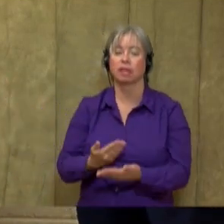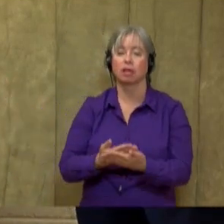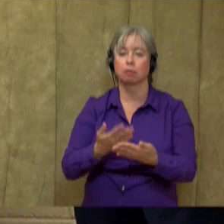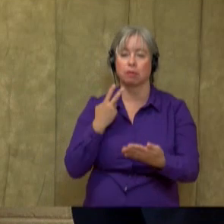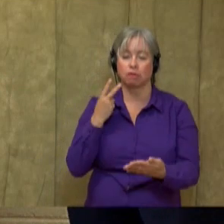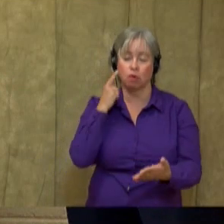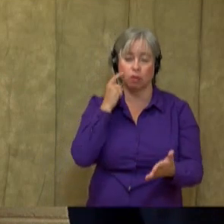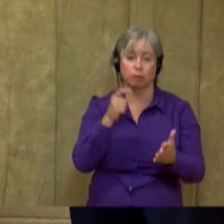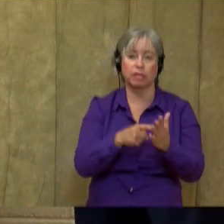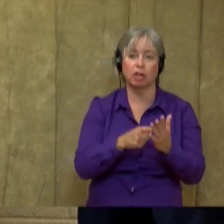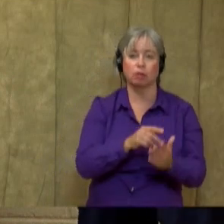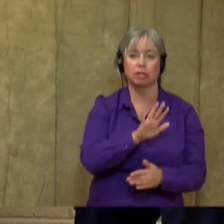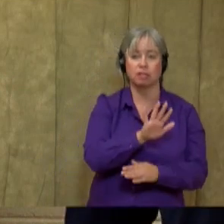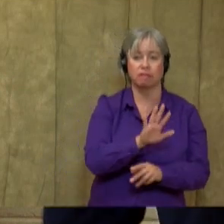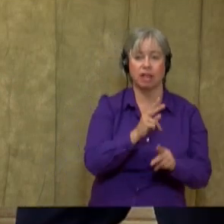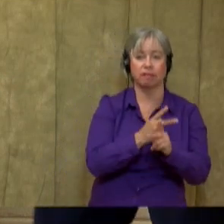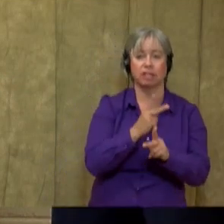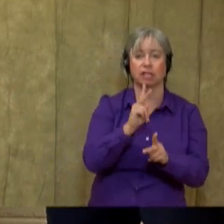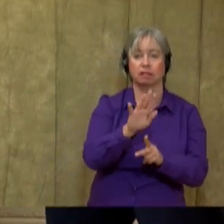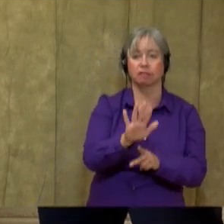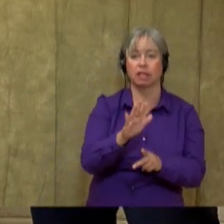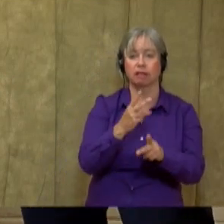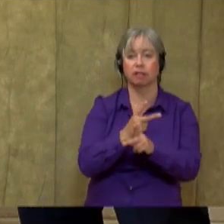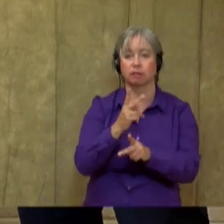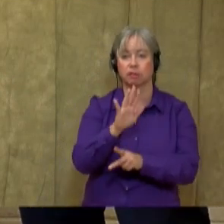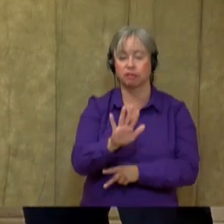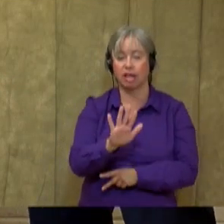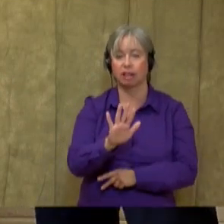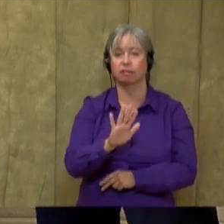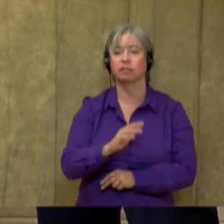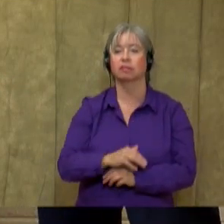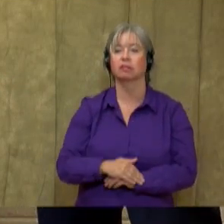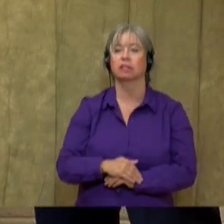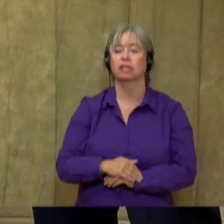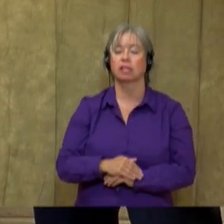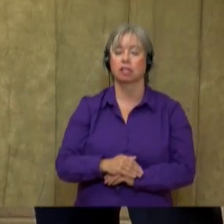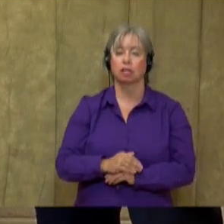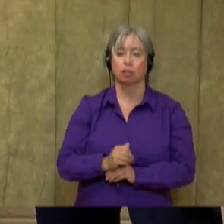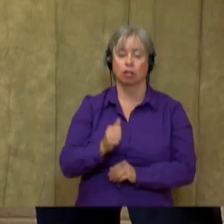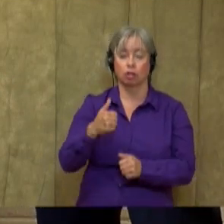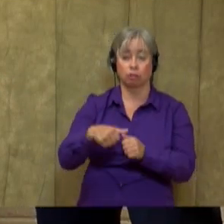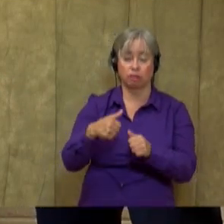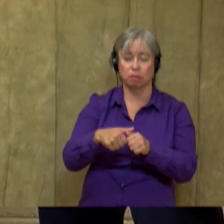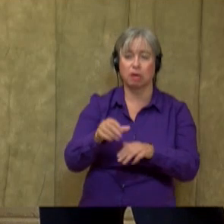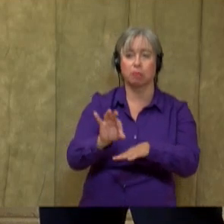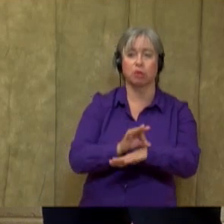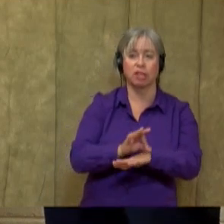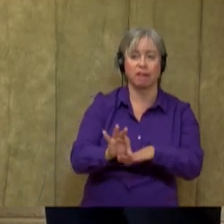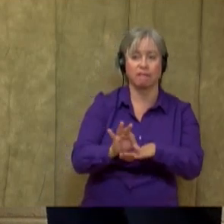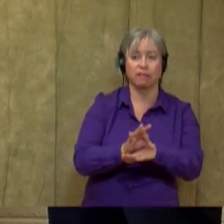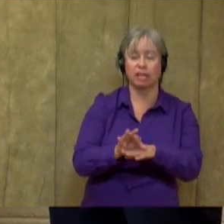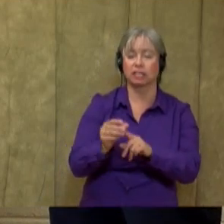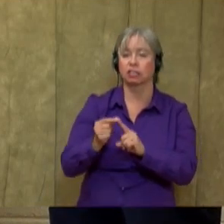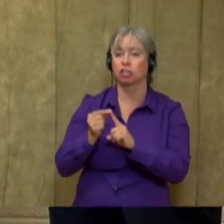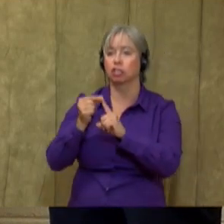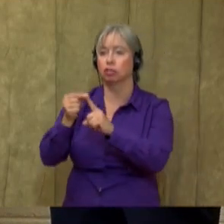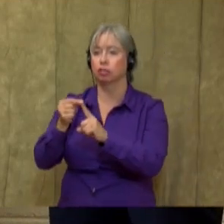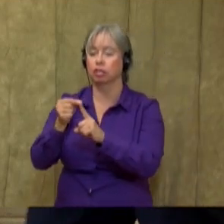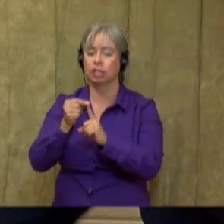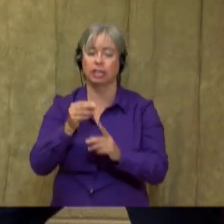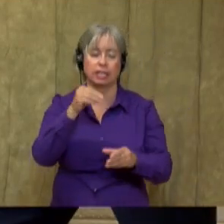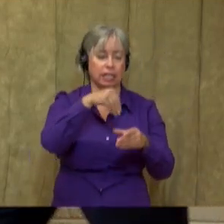case, again, looking at this idea of functions and how a unique input is going to give us a unique